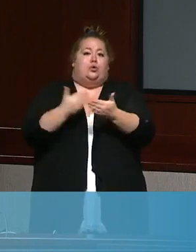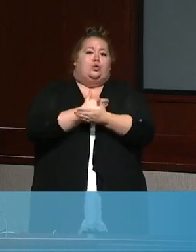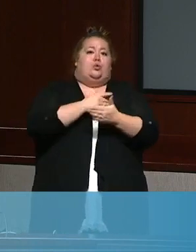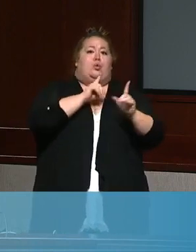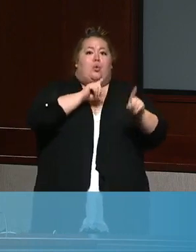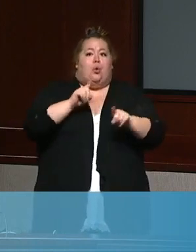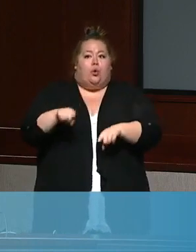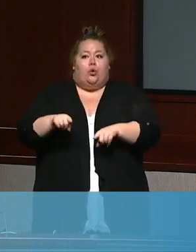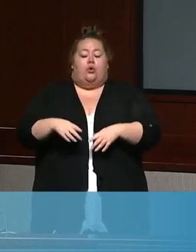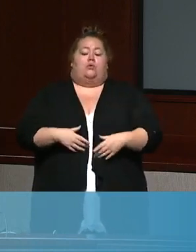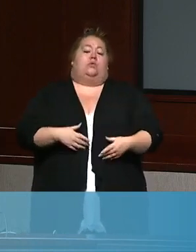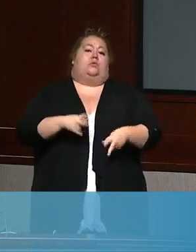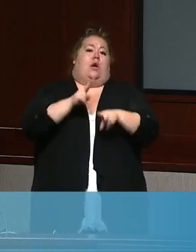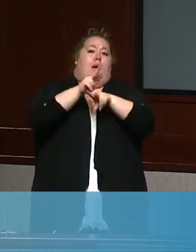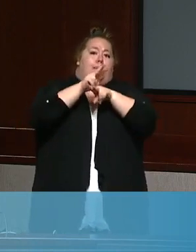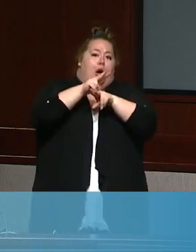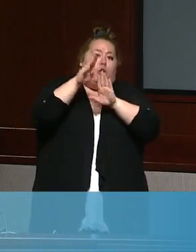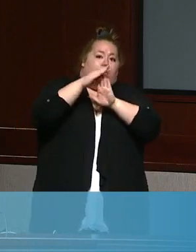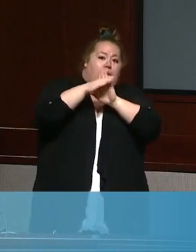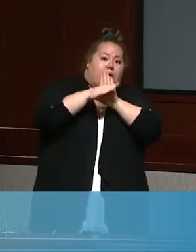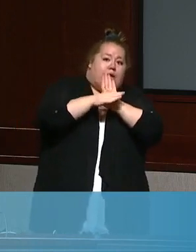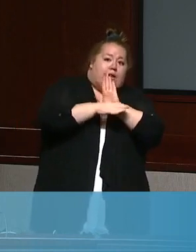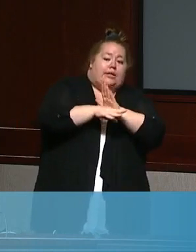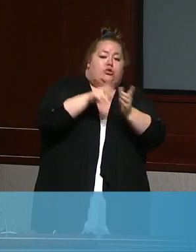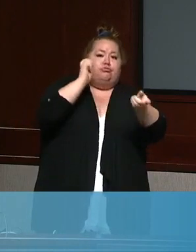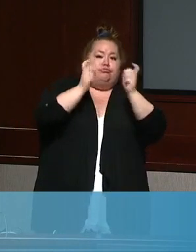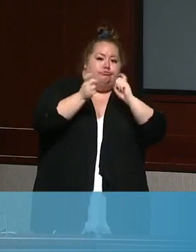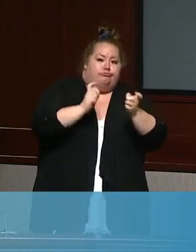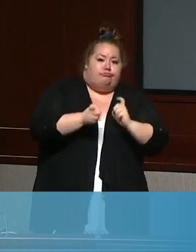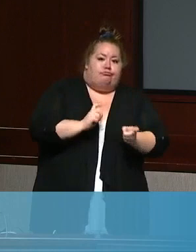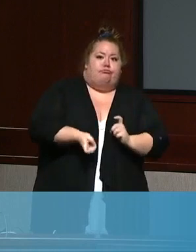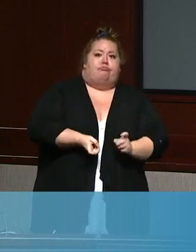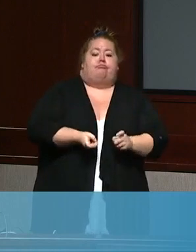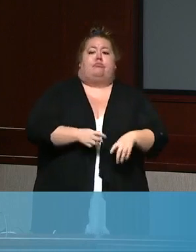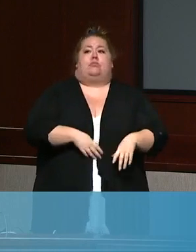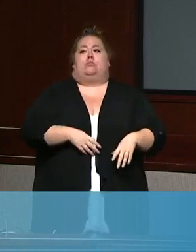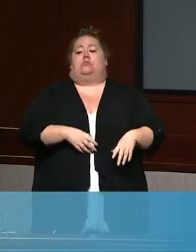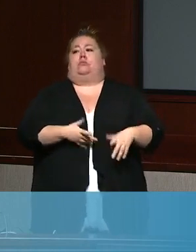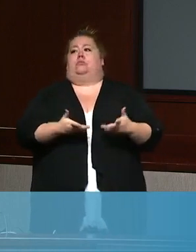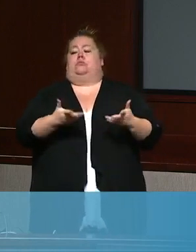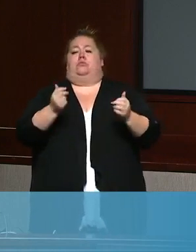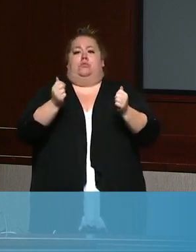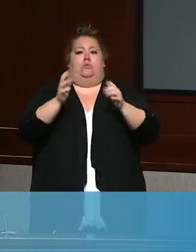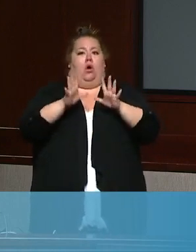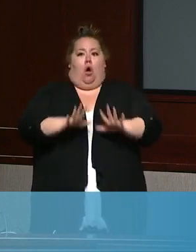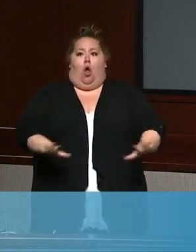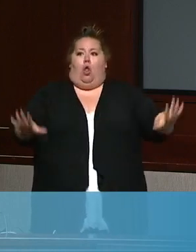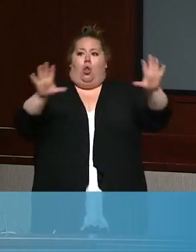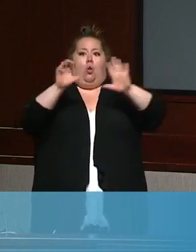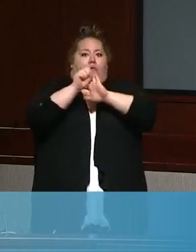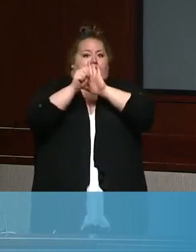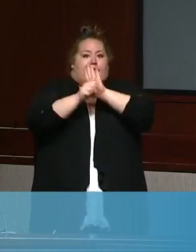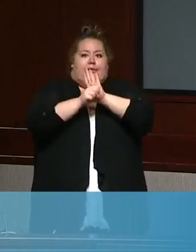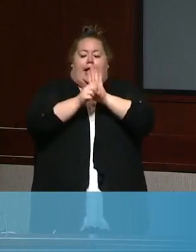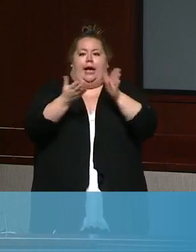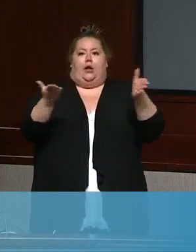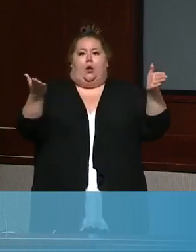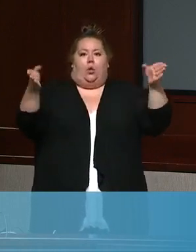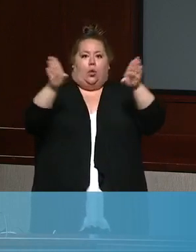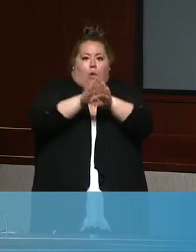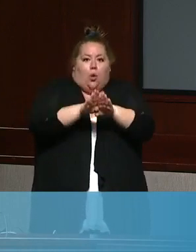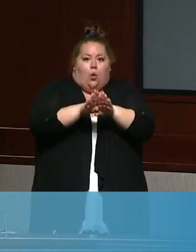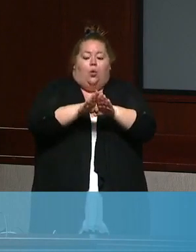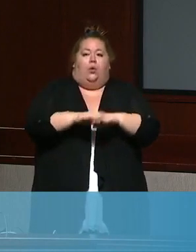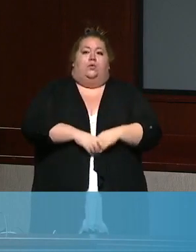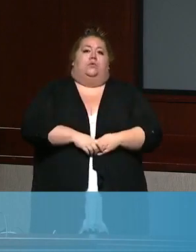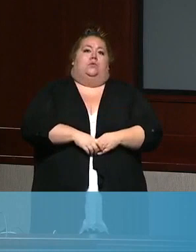list. There were changes to that monitoring list. There were statewide closures of business, variations provided to